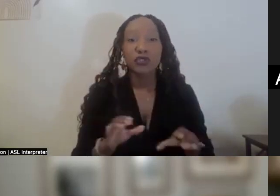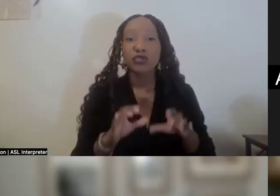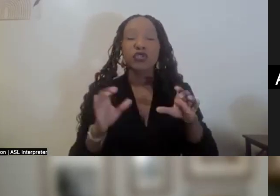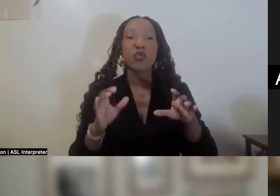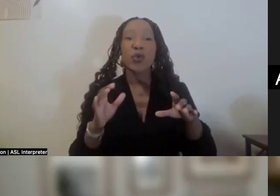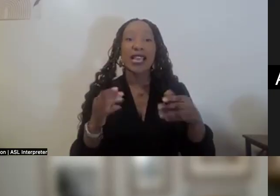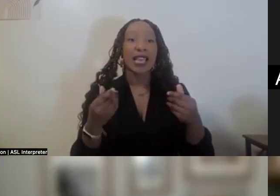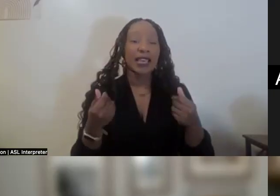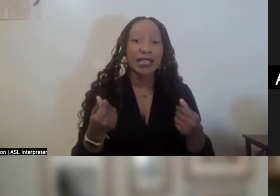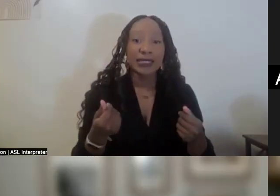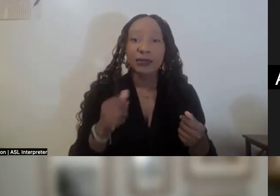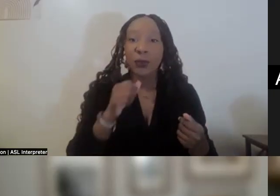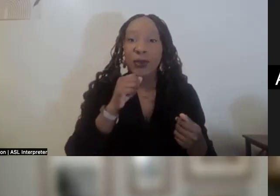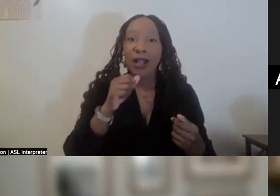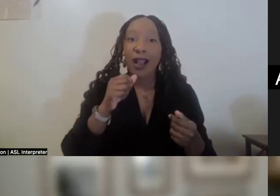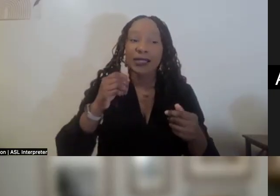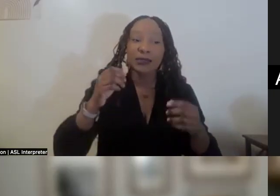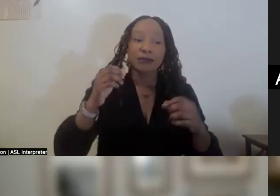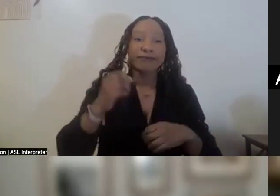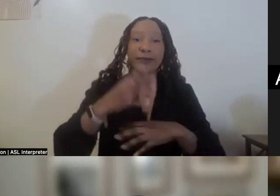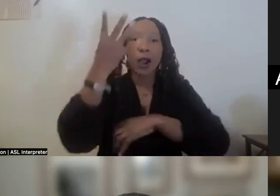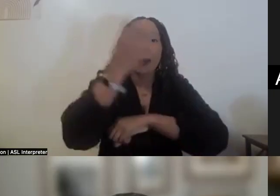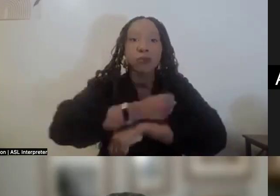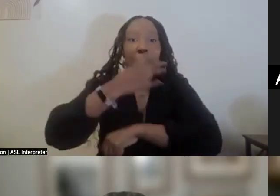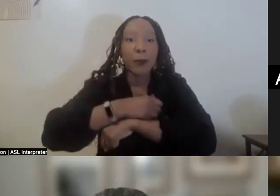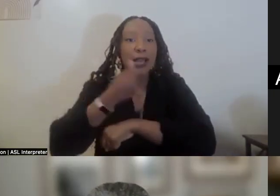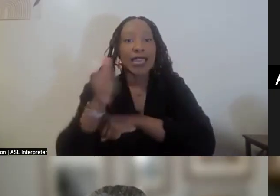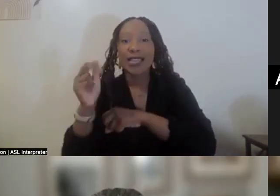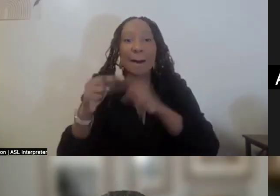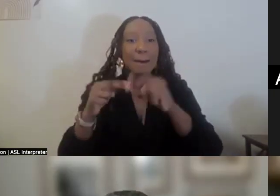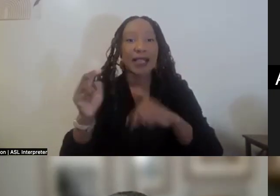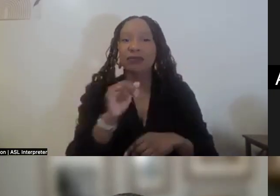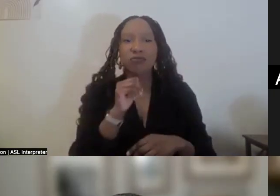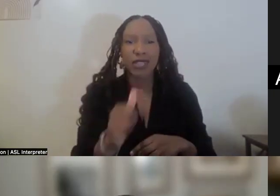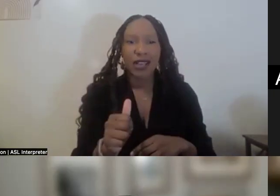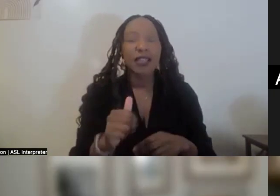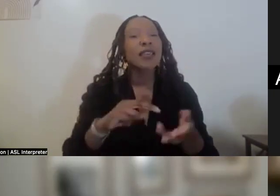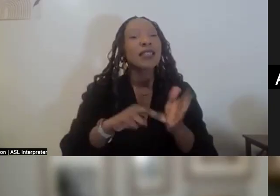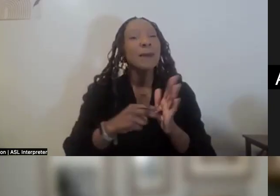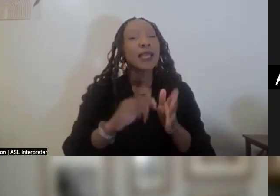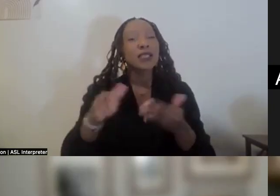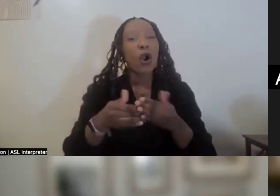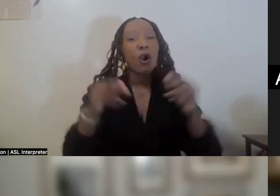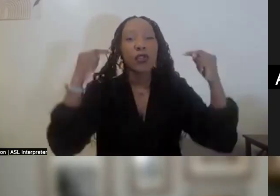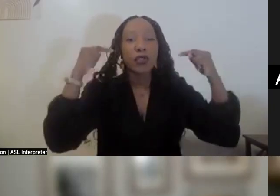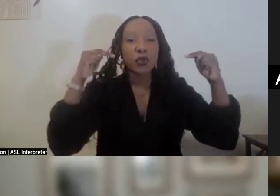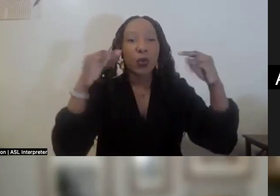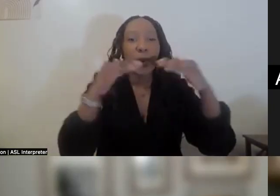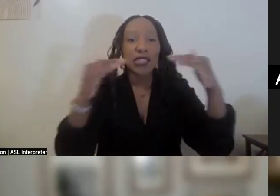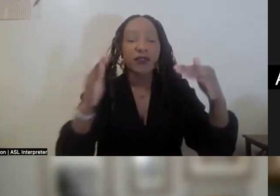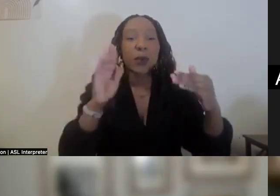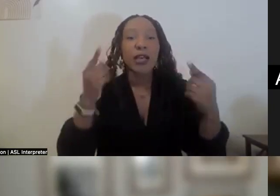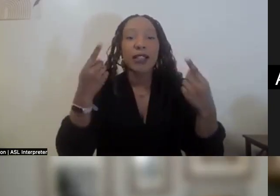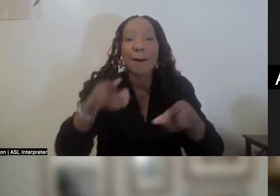buildings, meaning that we're not demoing any buildings, all of the noise levels will be confined to the interior portion of the building, and